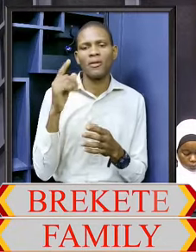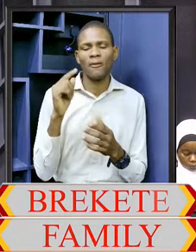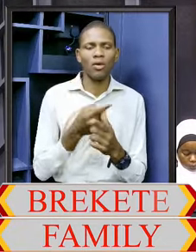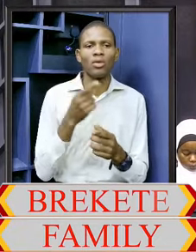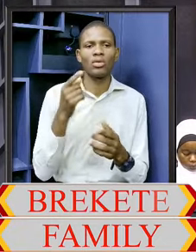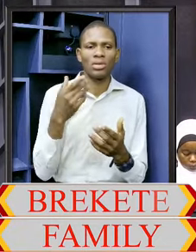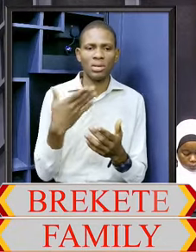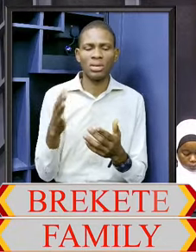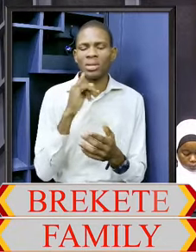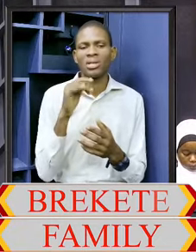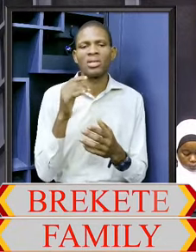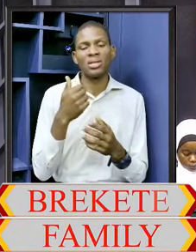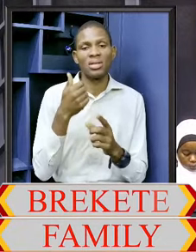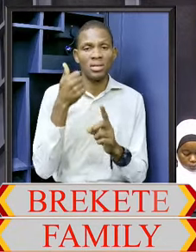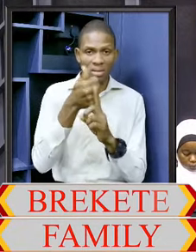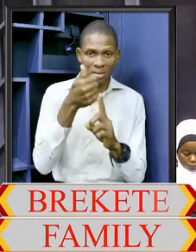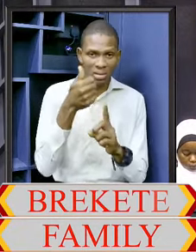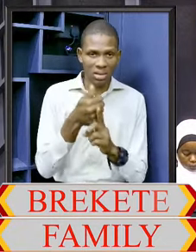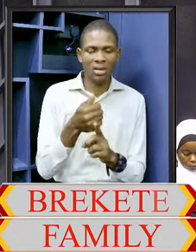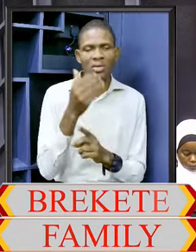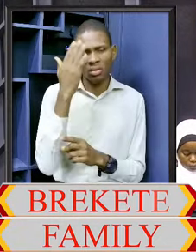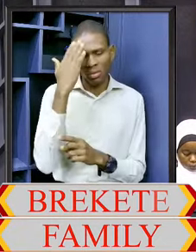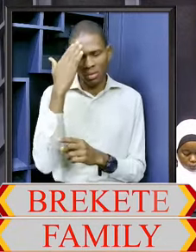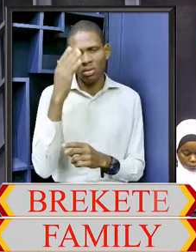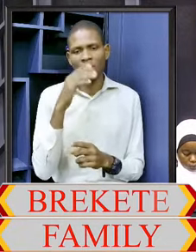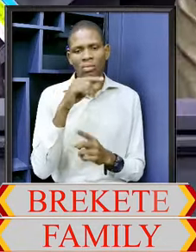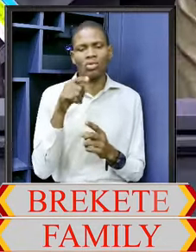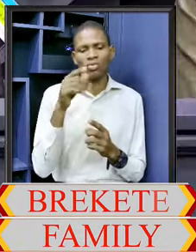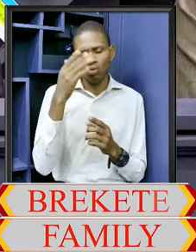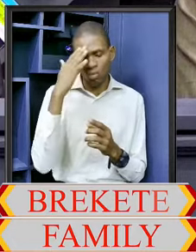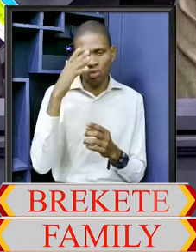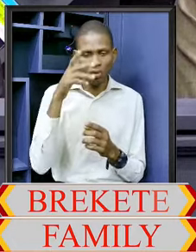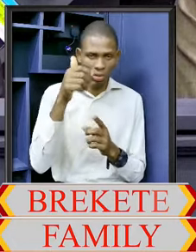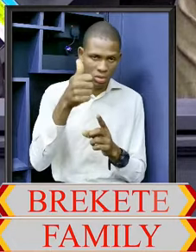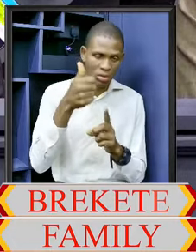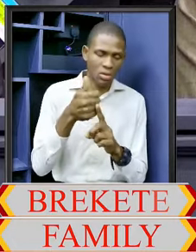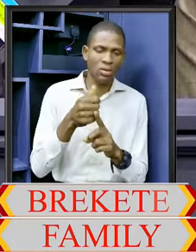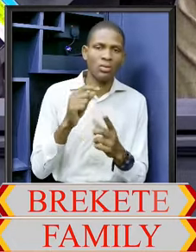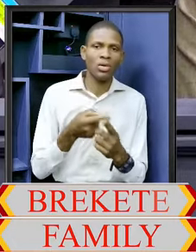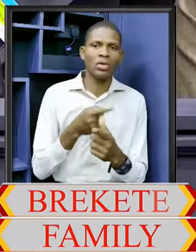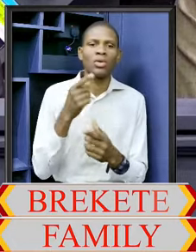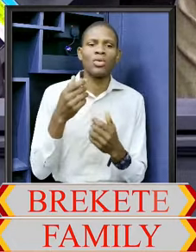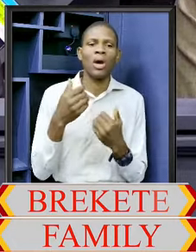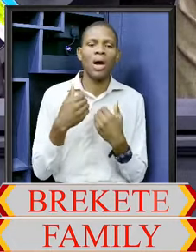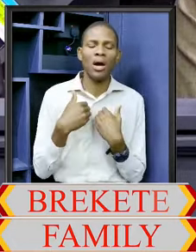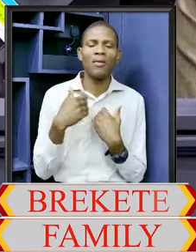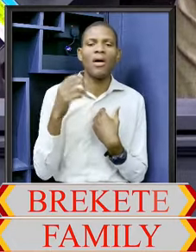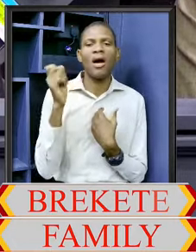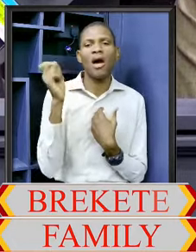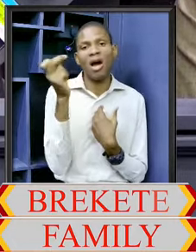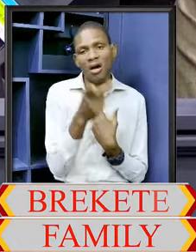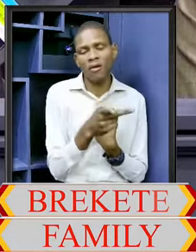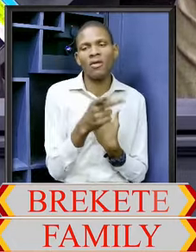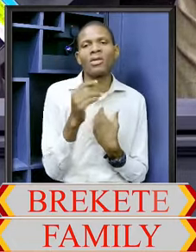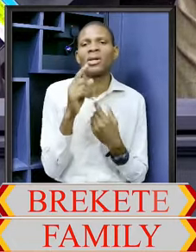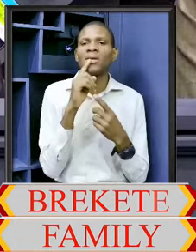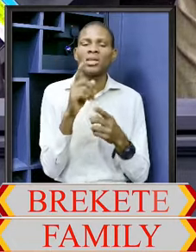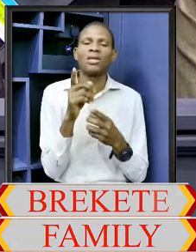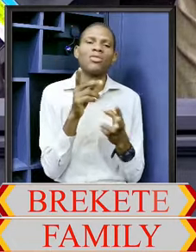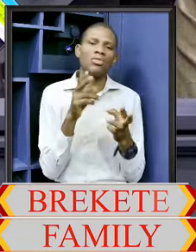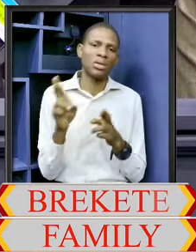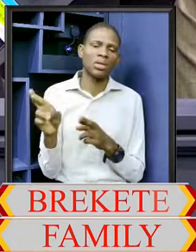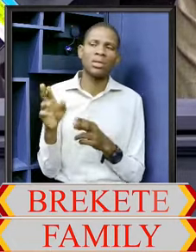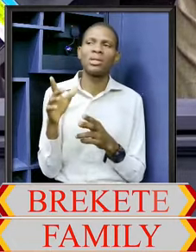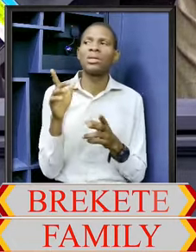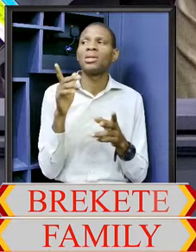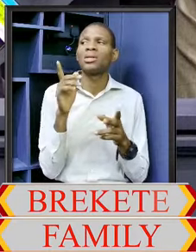self-realization. Because when you don't first know who you be, then you don't get half of the answer already. Okay. Because